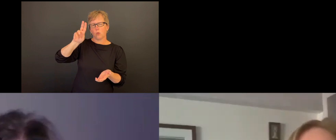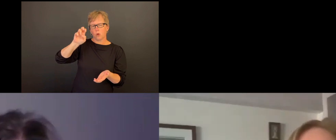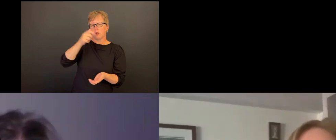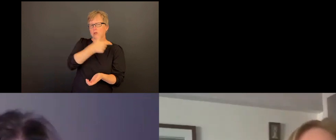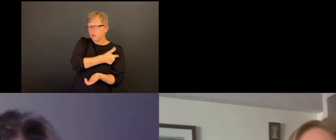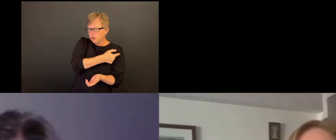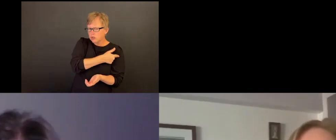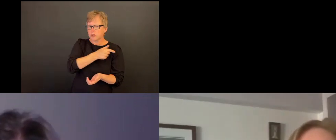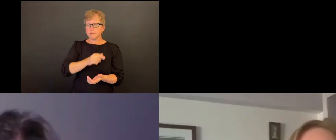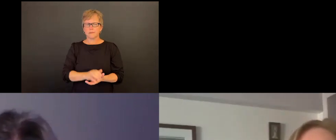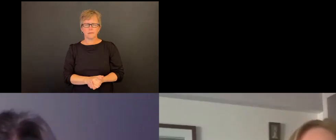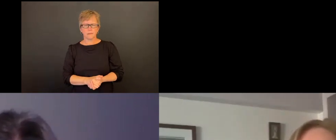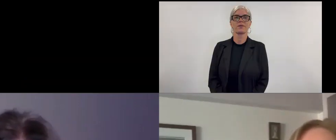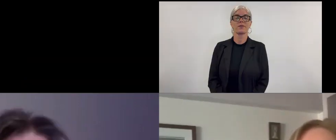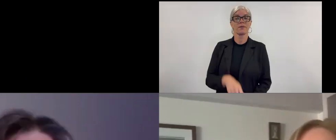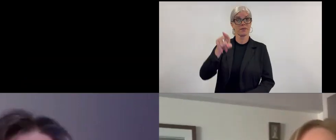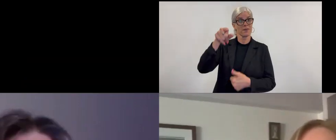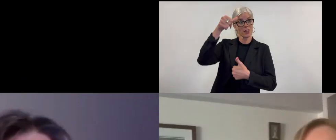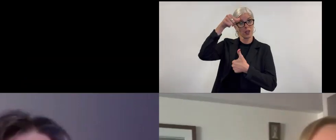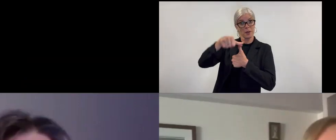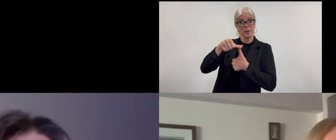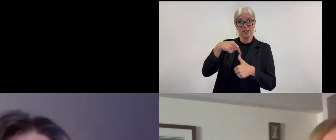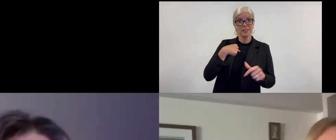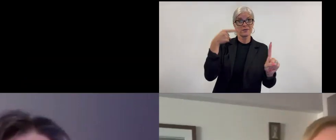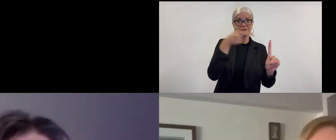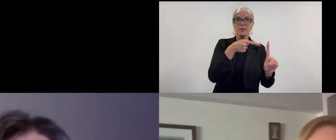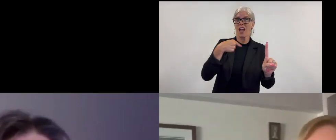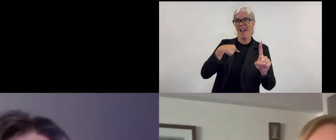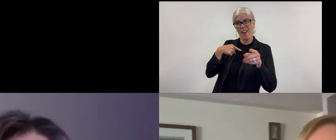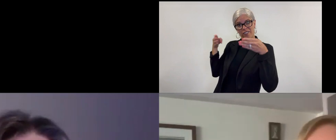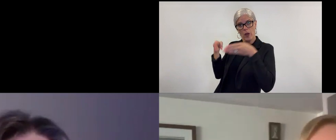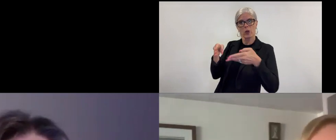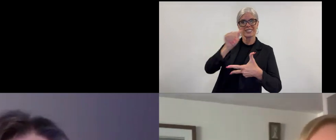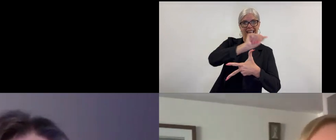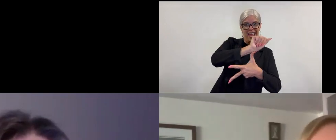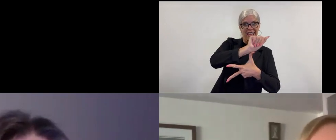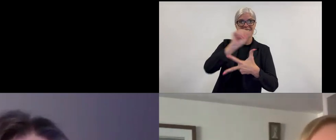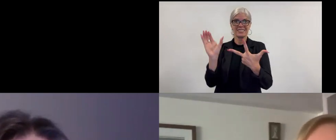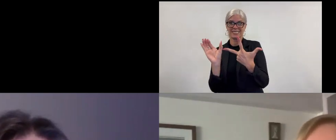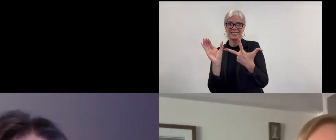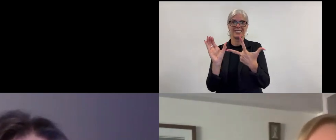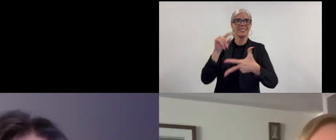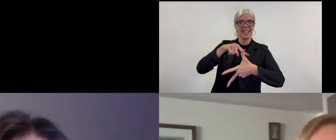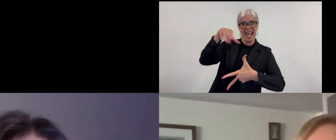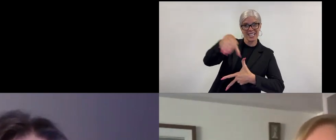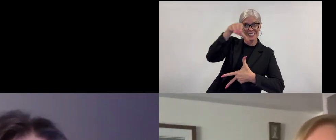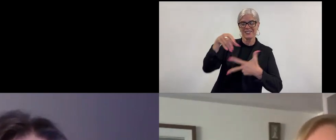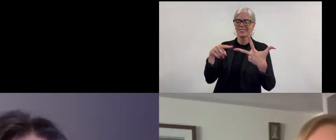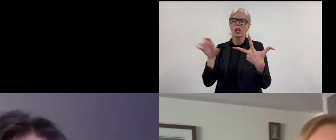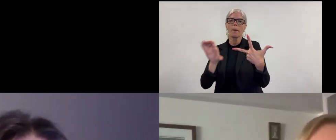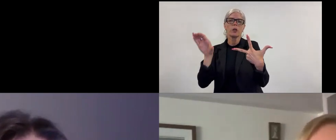dancing molecule injections. I made the point that I'm doing